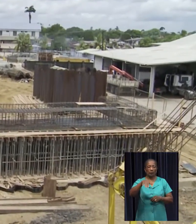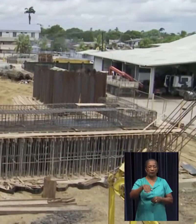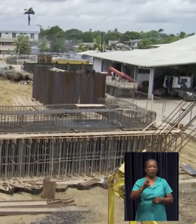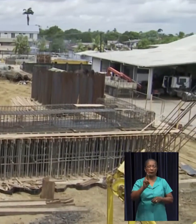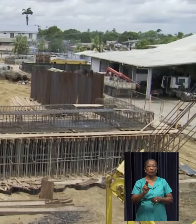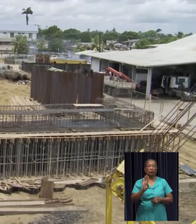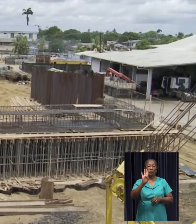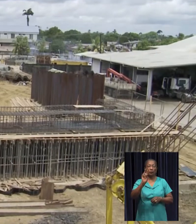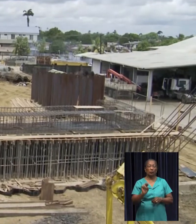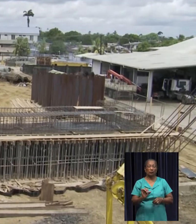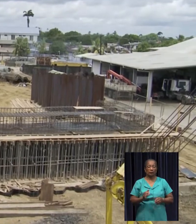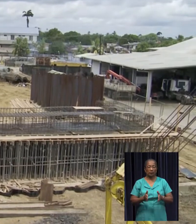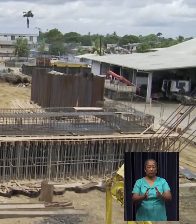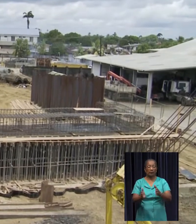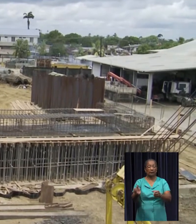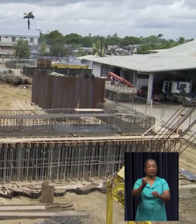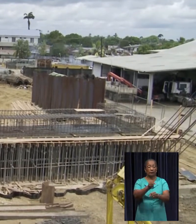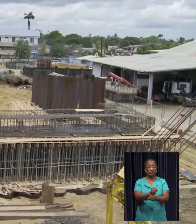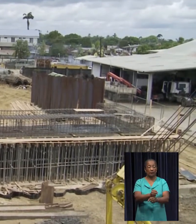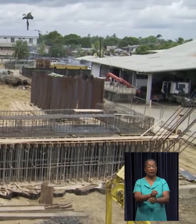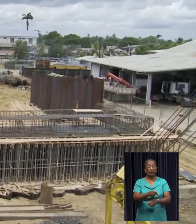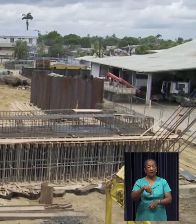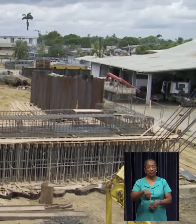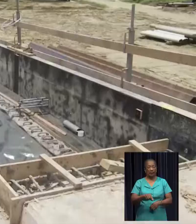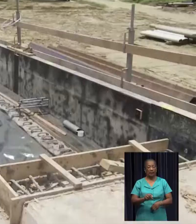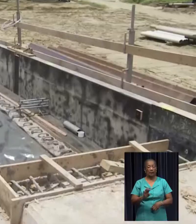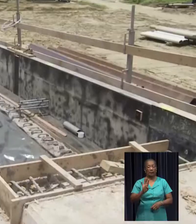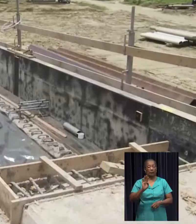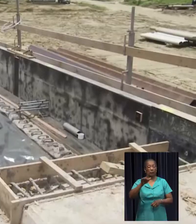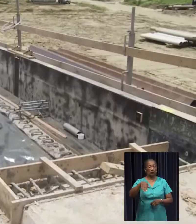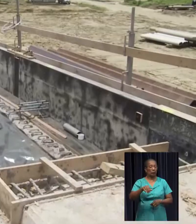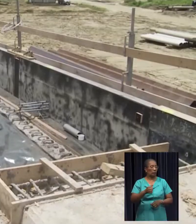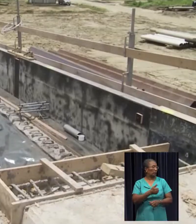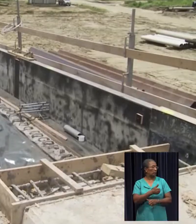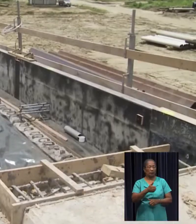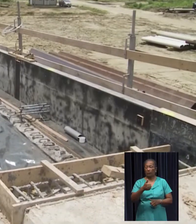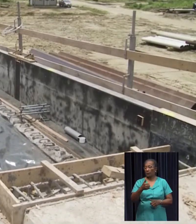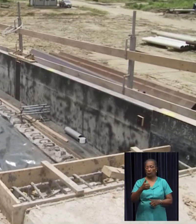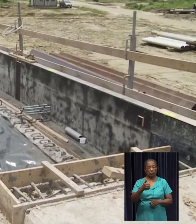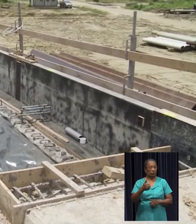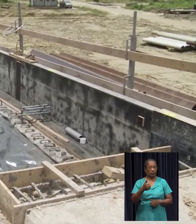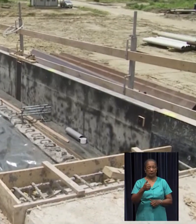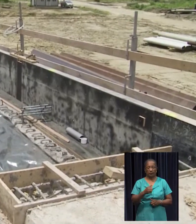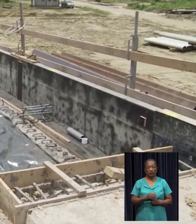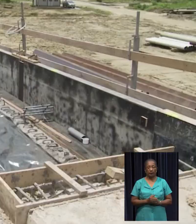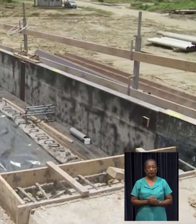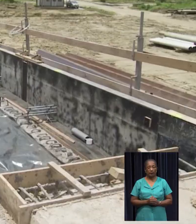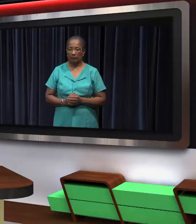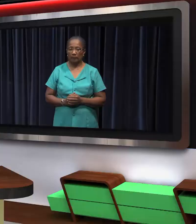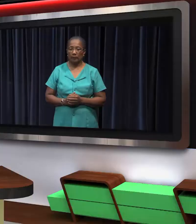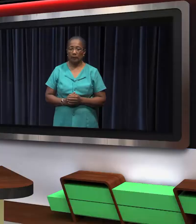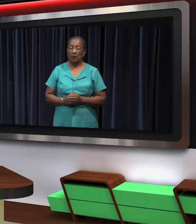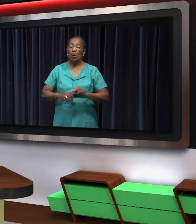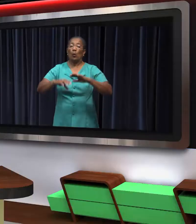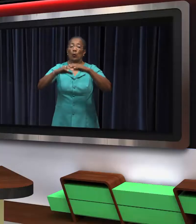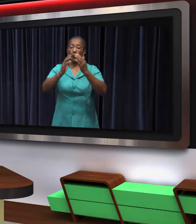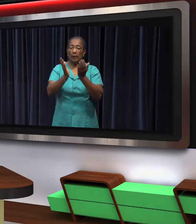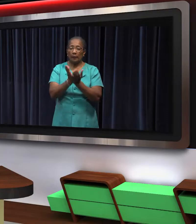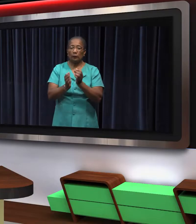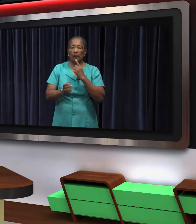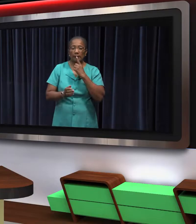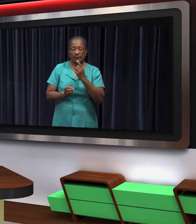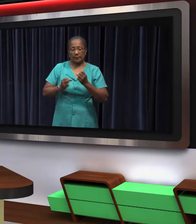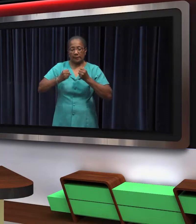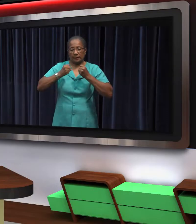het Hogerhuisstraat. This bridge no longer meets the technical requirements. The aim